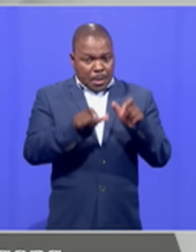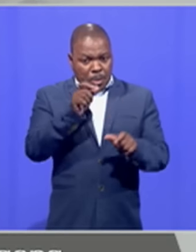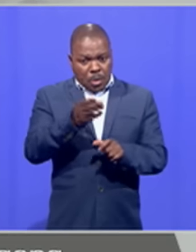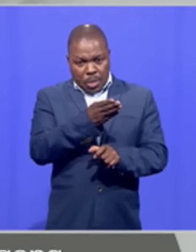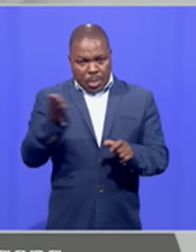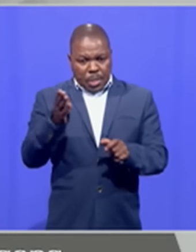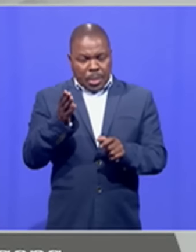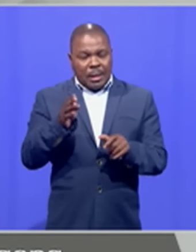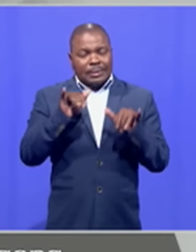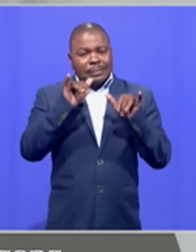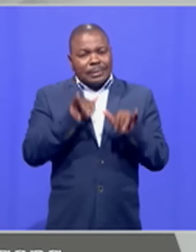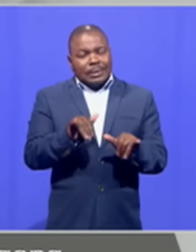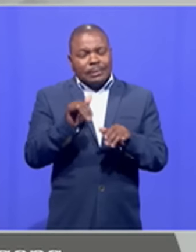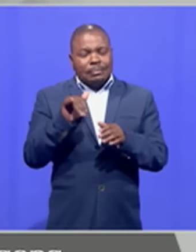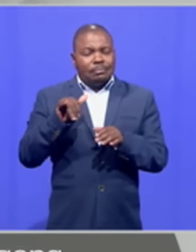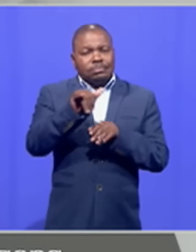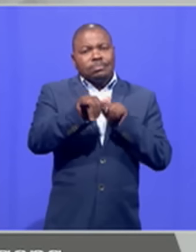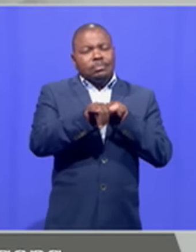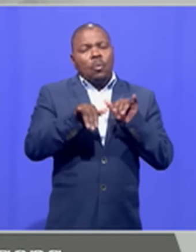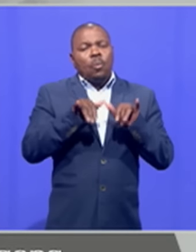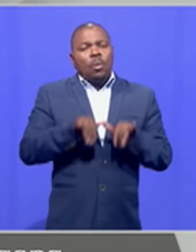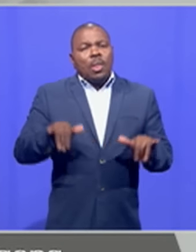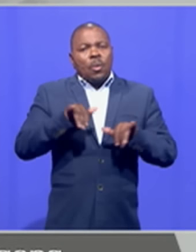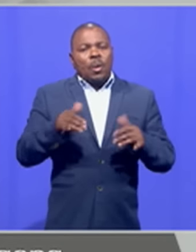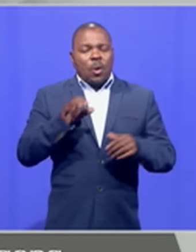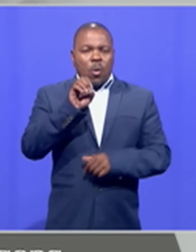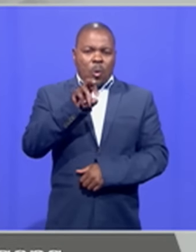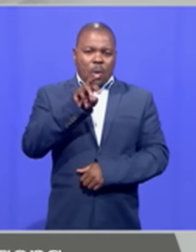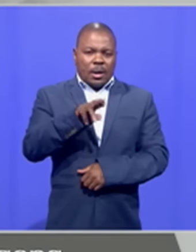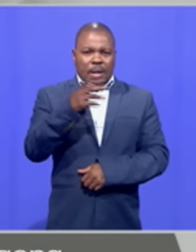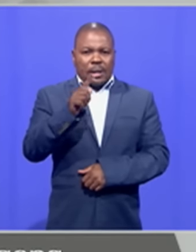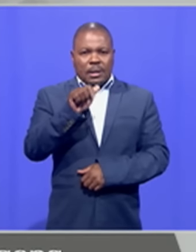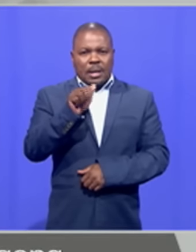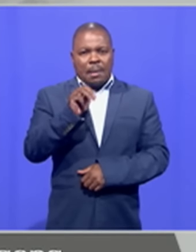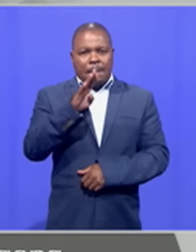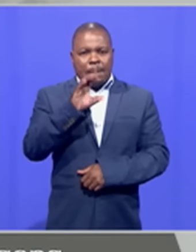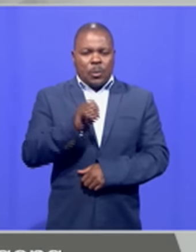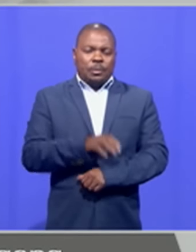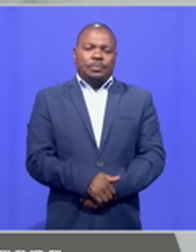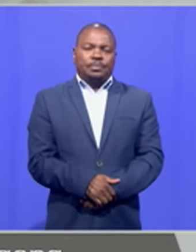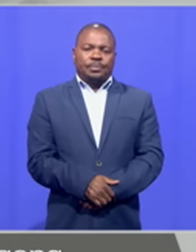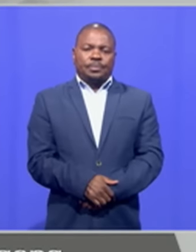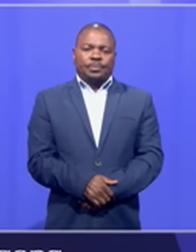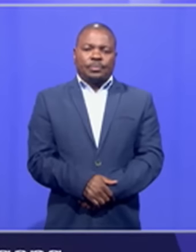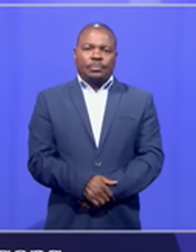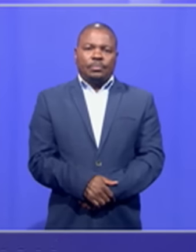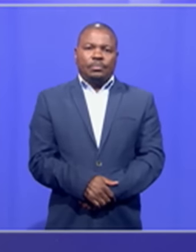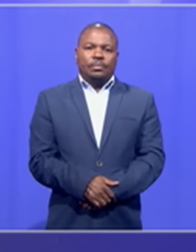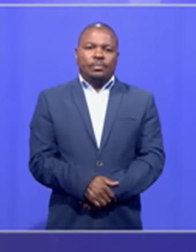sa le ka sefofaneng seo se lego ka boemafofaneng bja OR Tambo me motsotsong ya go feta.